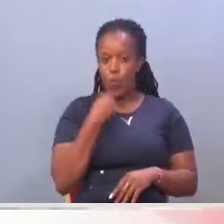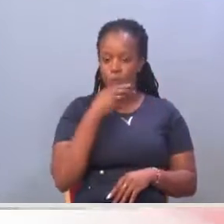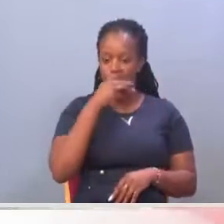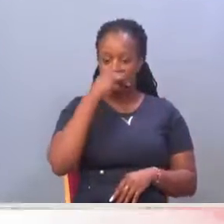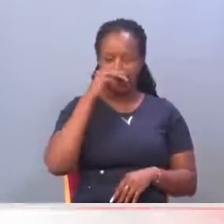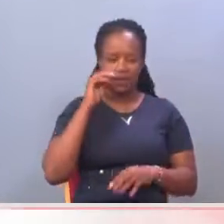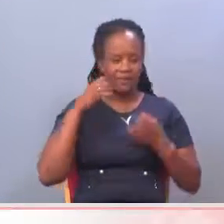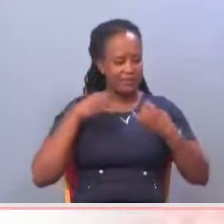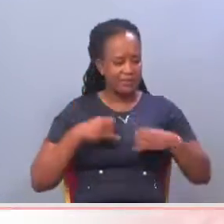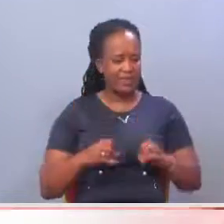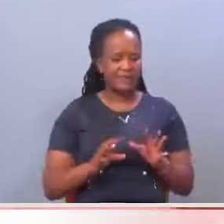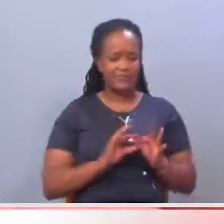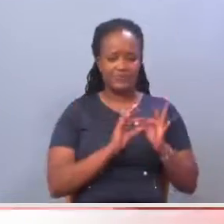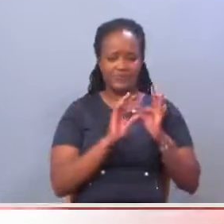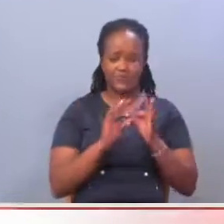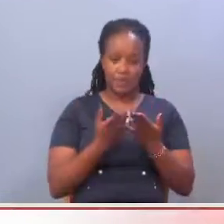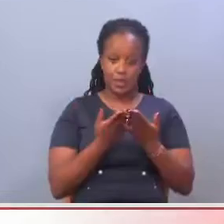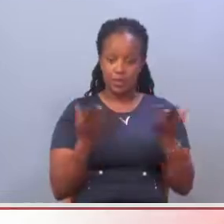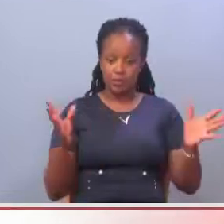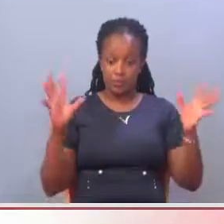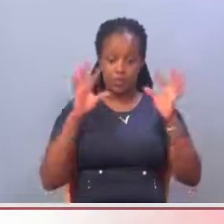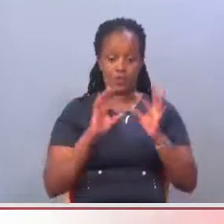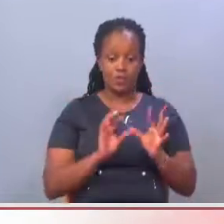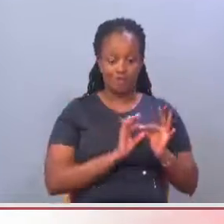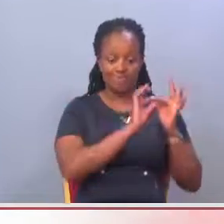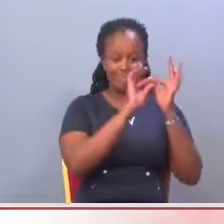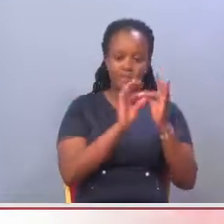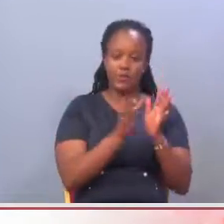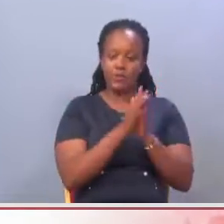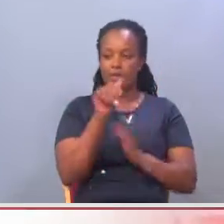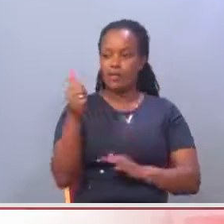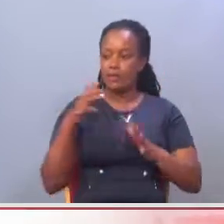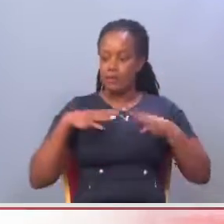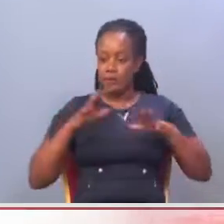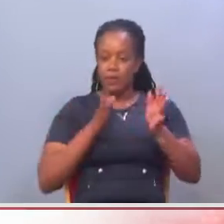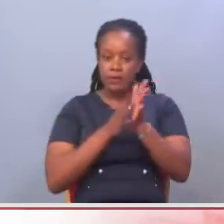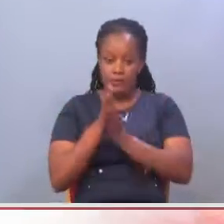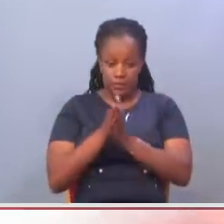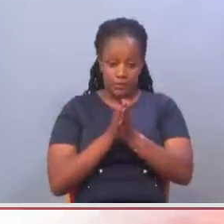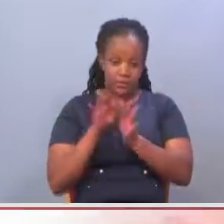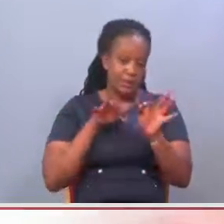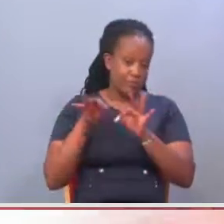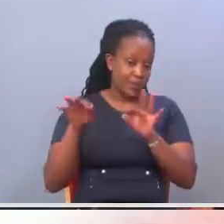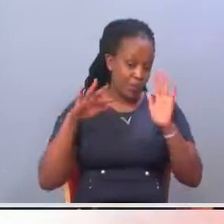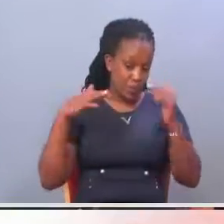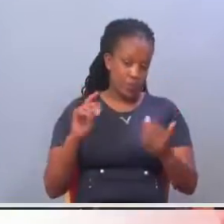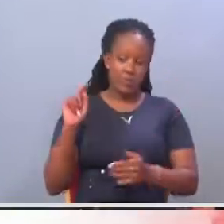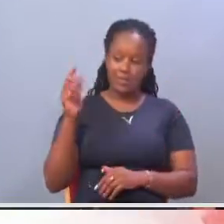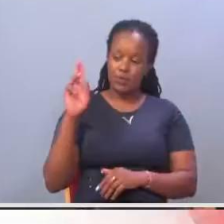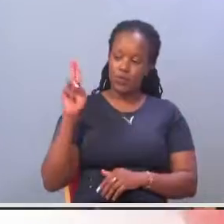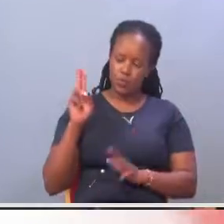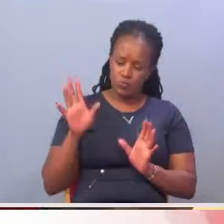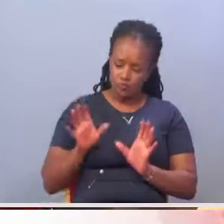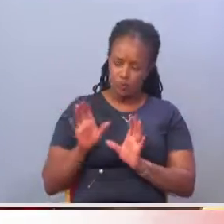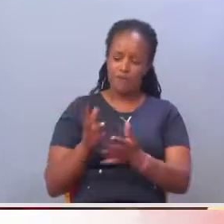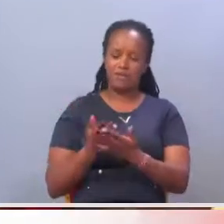try and coerce them to join an alliance with other candidates amid claims that President Uhuru Kenyatta is pressurizing them to join